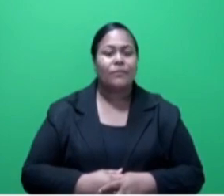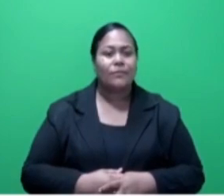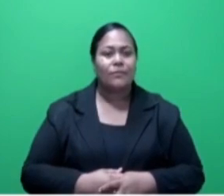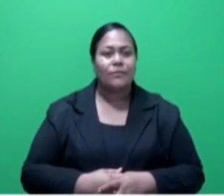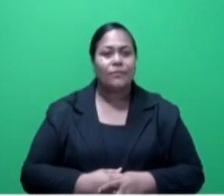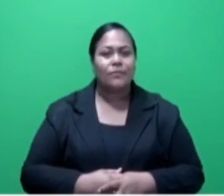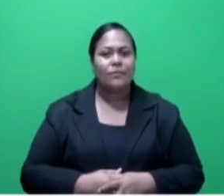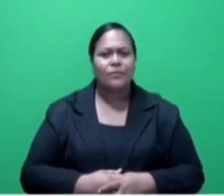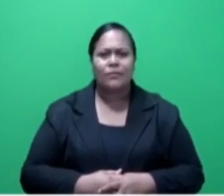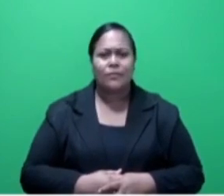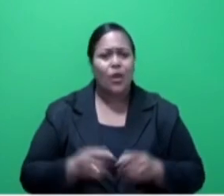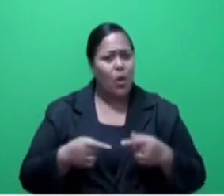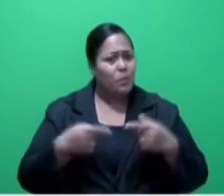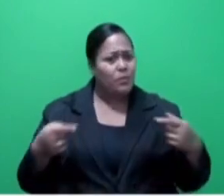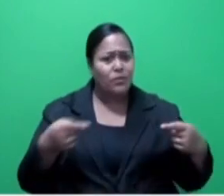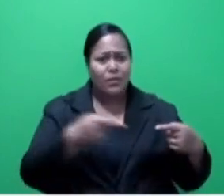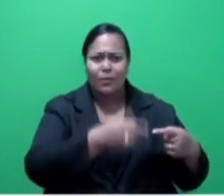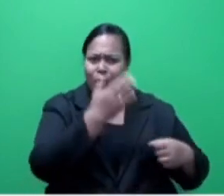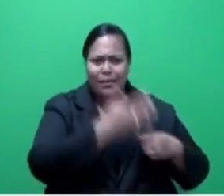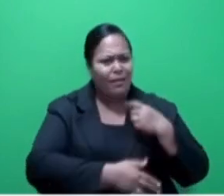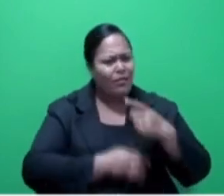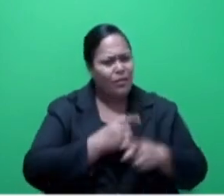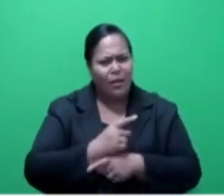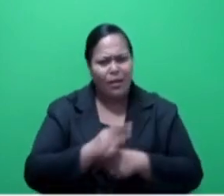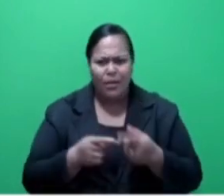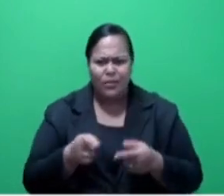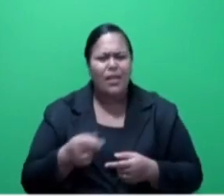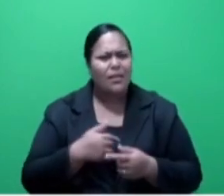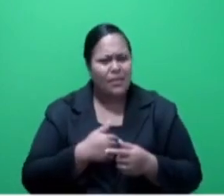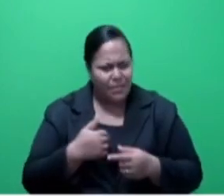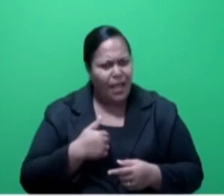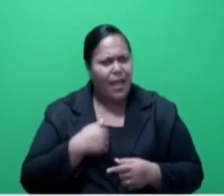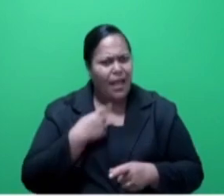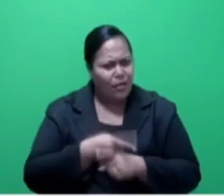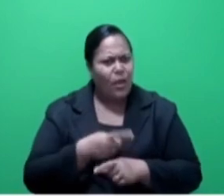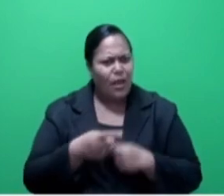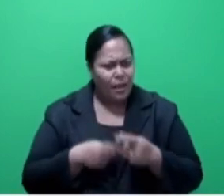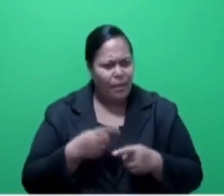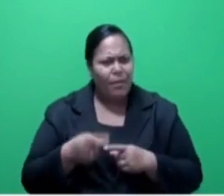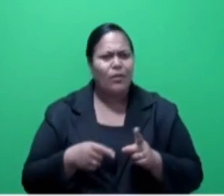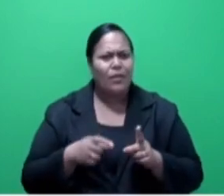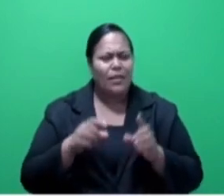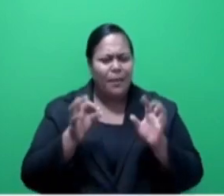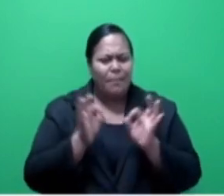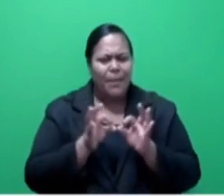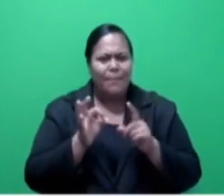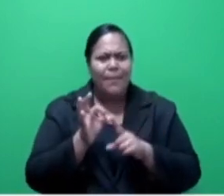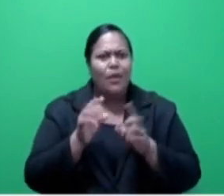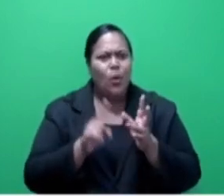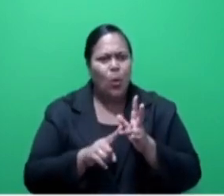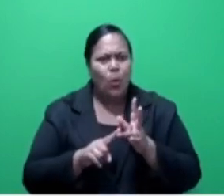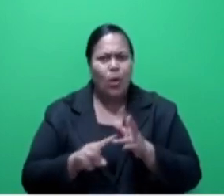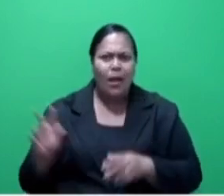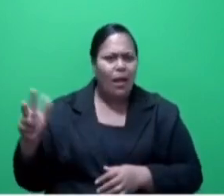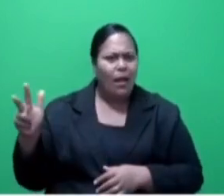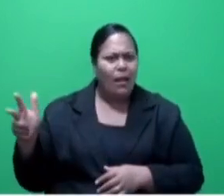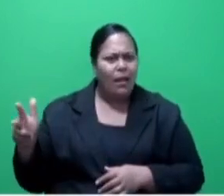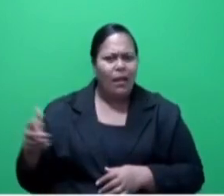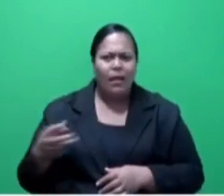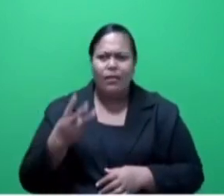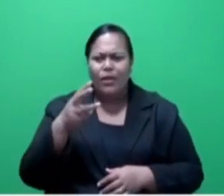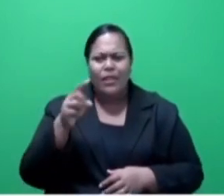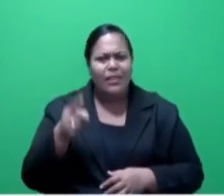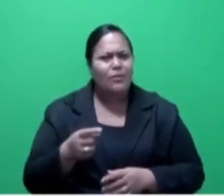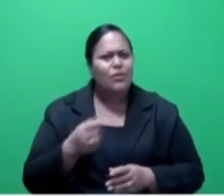this. I spoke about the BPO outsourcing, the BPO. 3,000 jobs in 2 years, none of them have spoken about